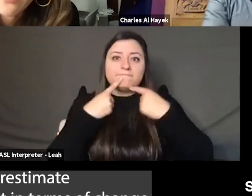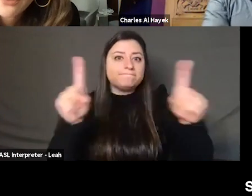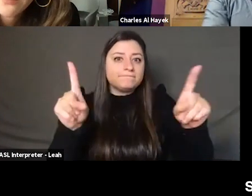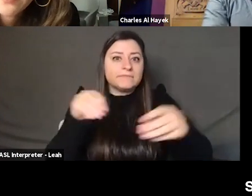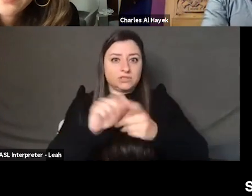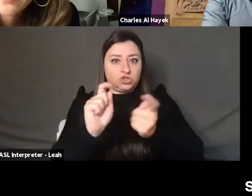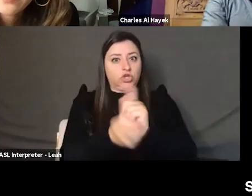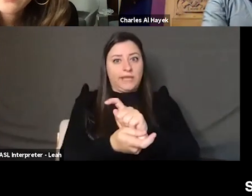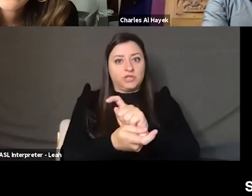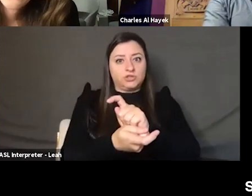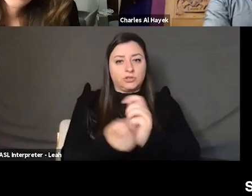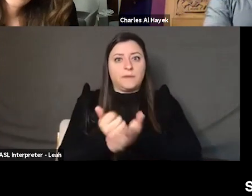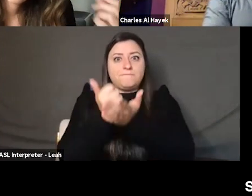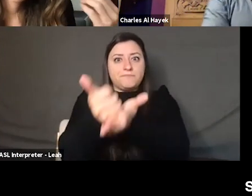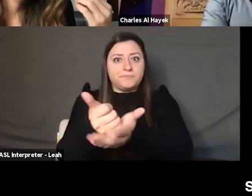of change.